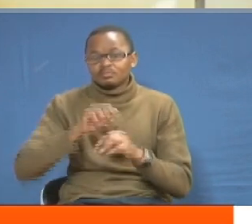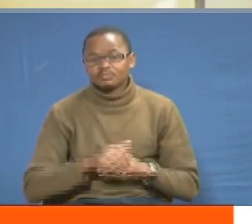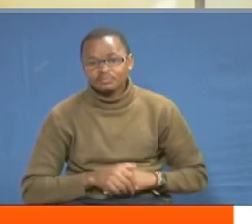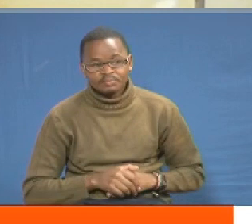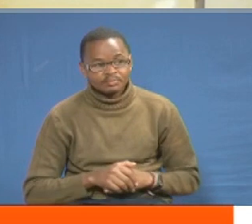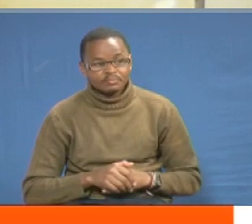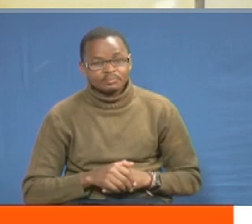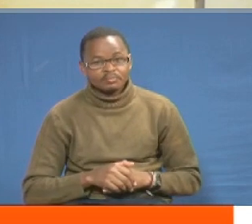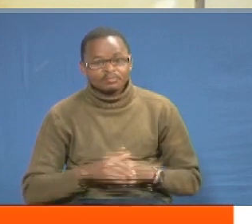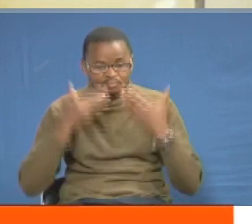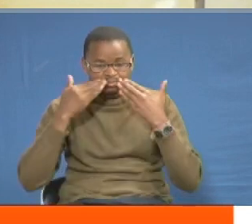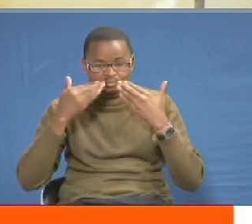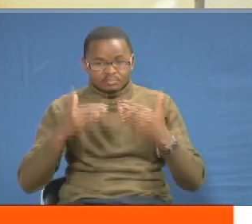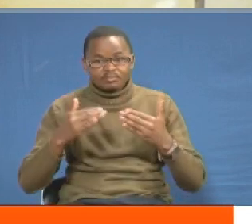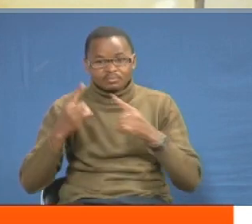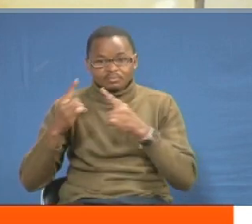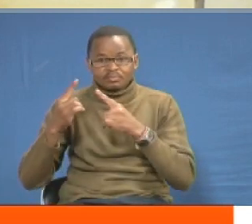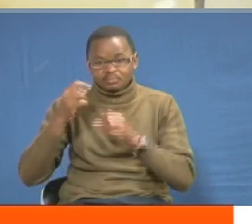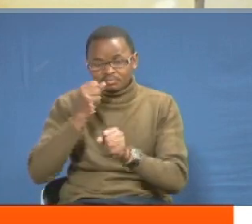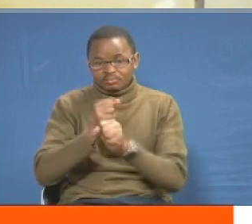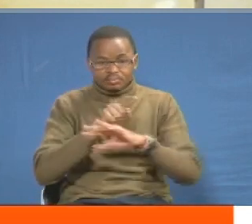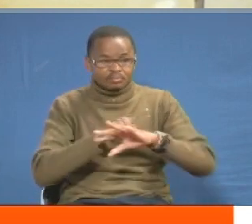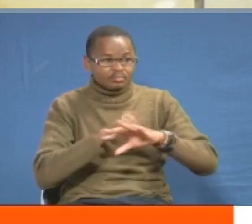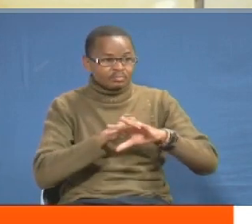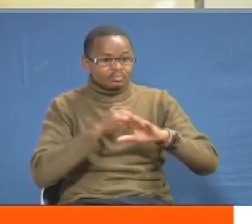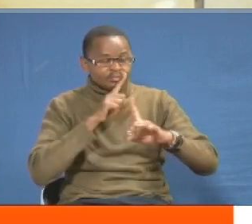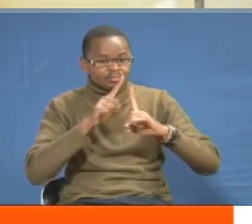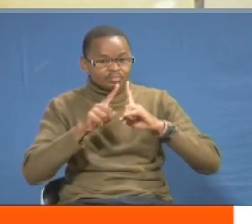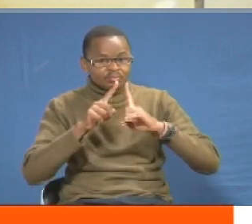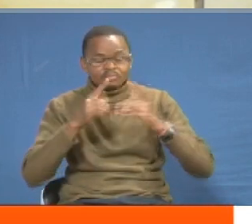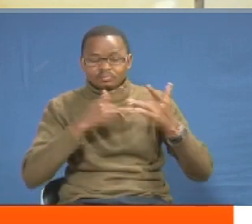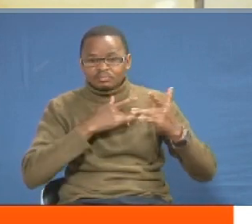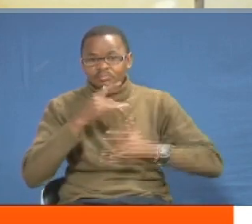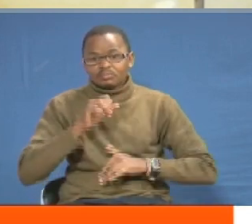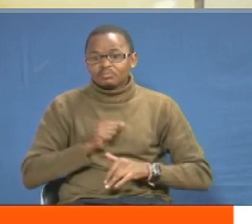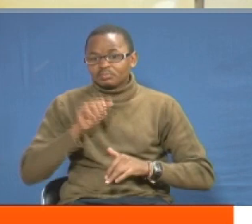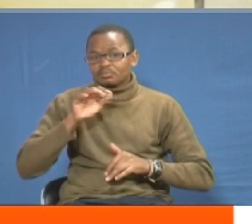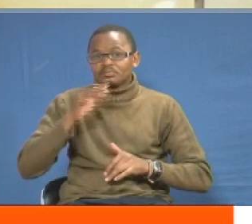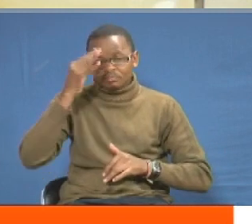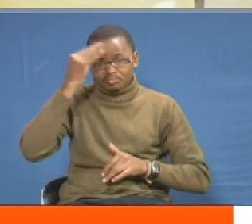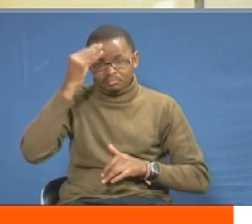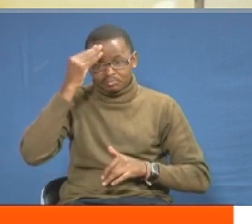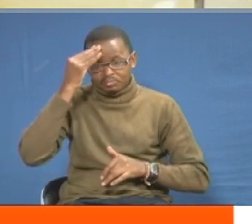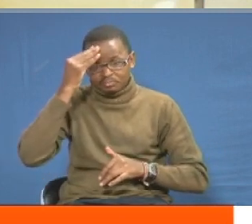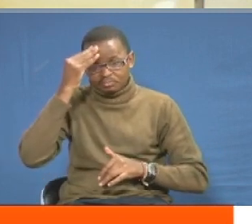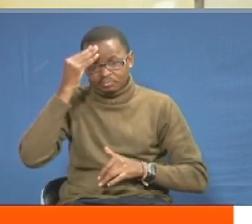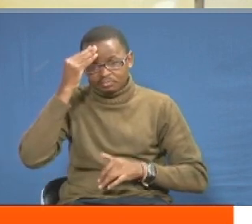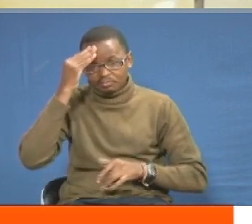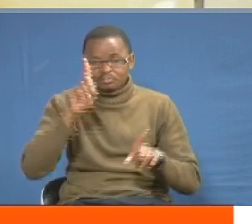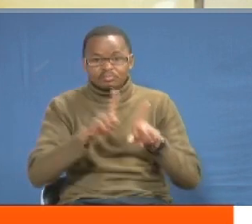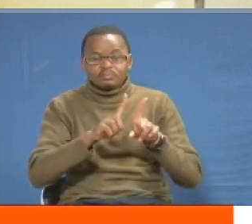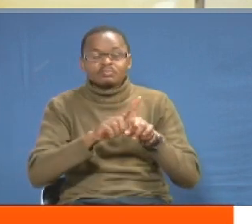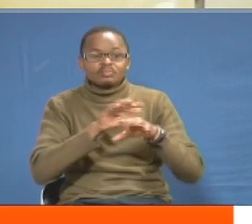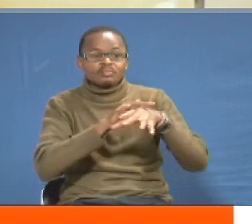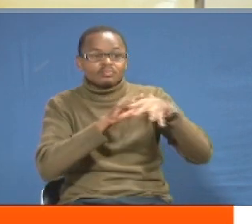Yes. All right, thank you so much, Susan Otieno, for making time and conversing issues concerning the girl child education. Of course, even